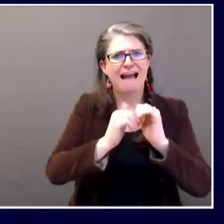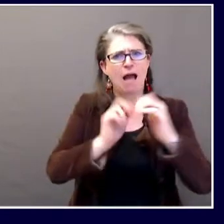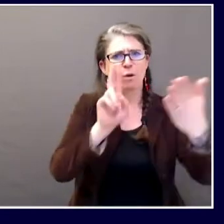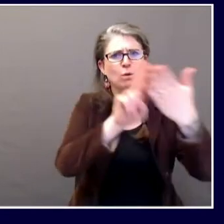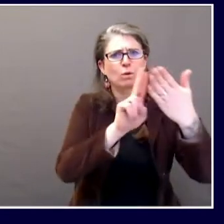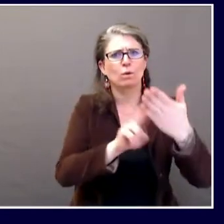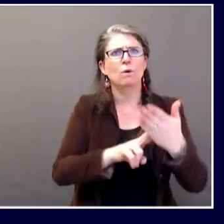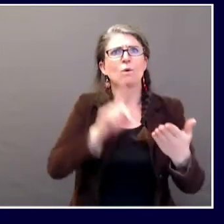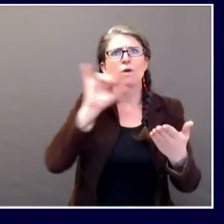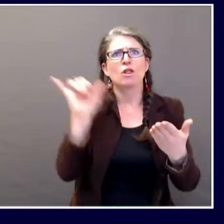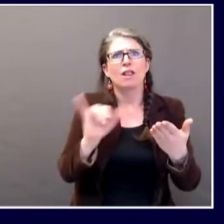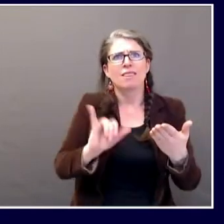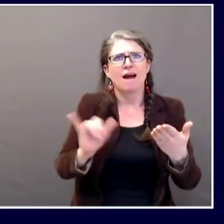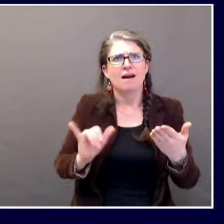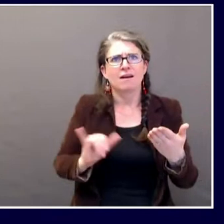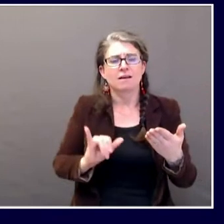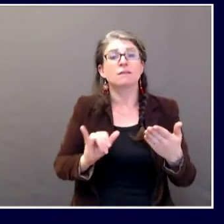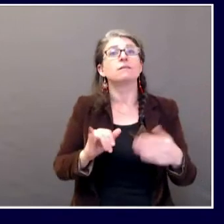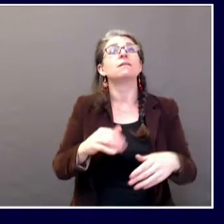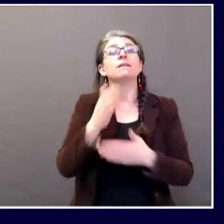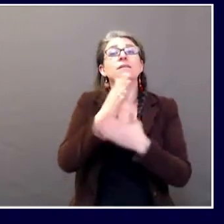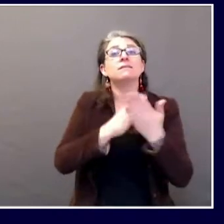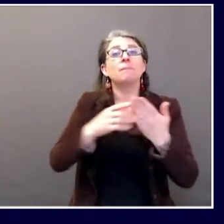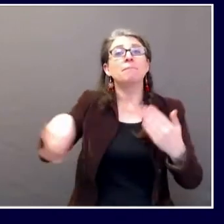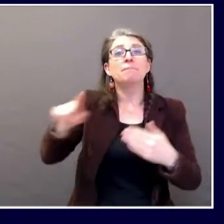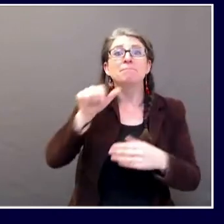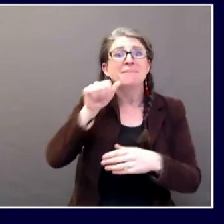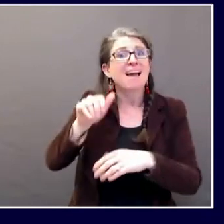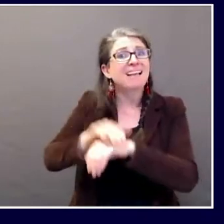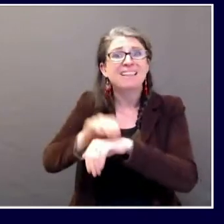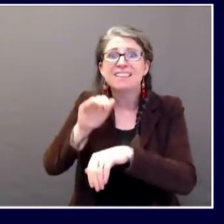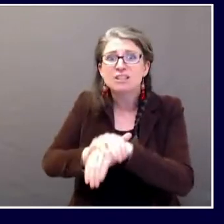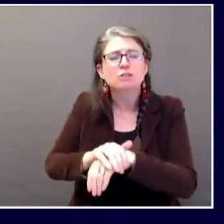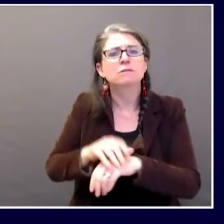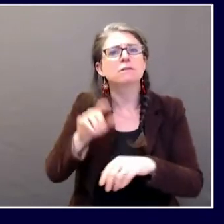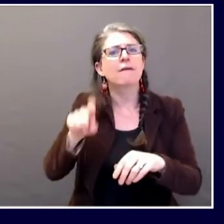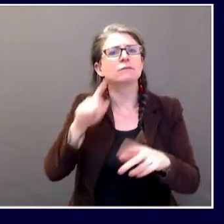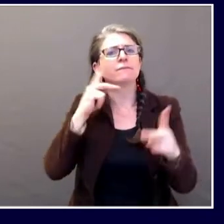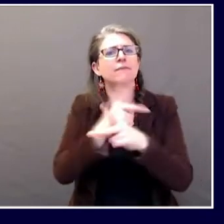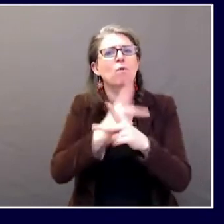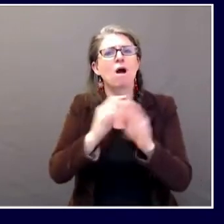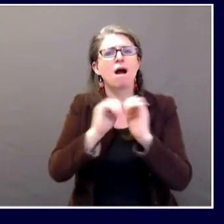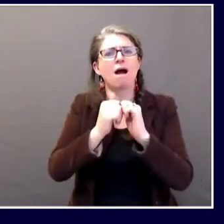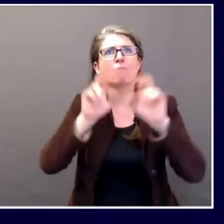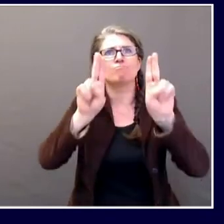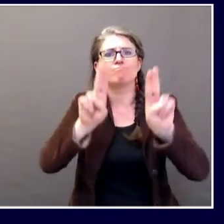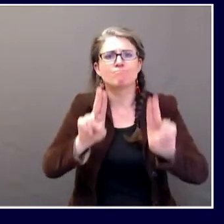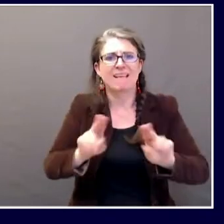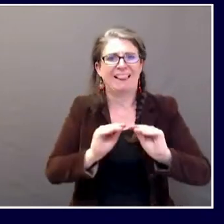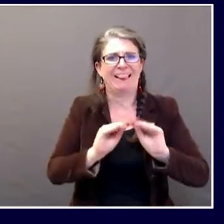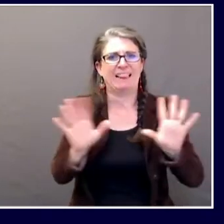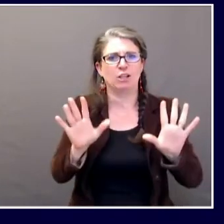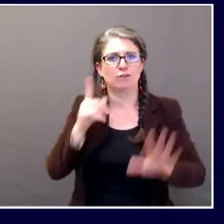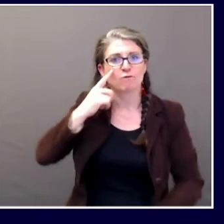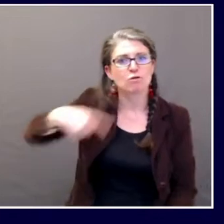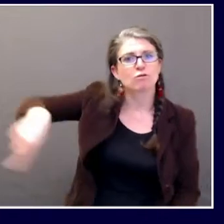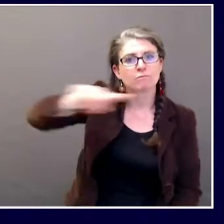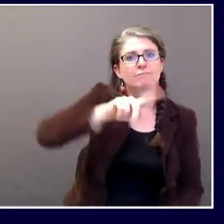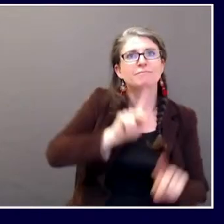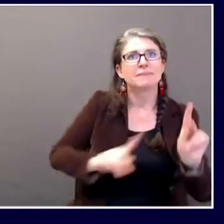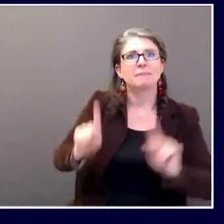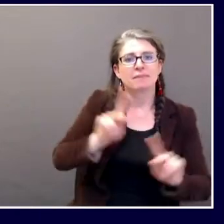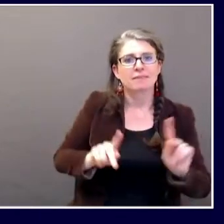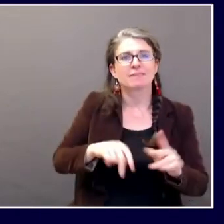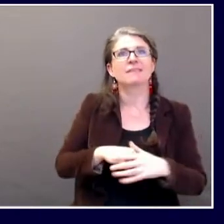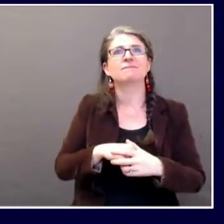something that's scalable. So right now, or initially, we may only deploy it to some of the sites that the state of Maine is